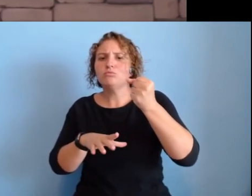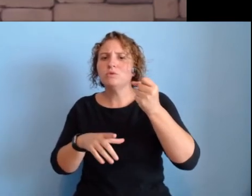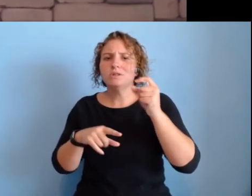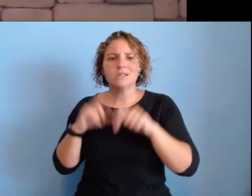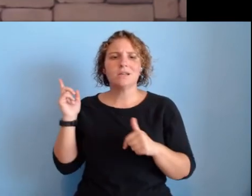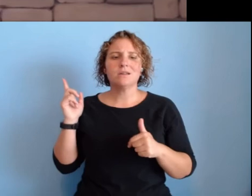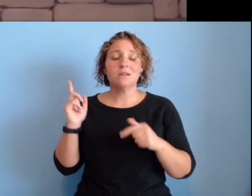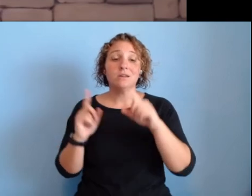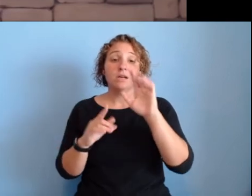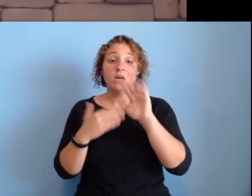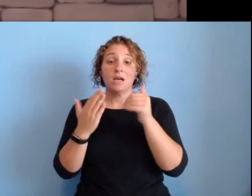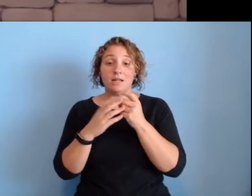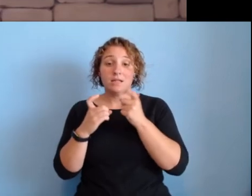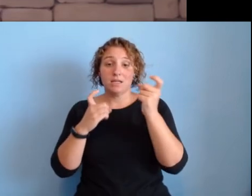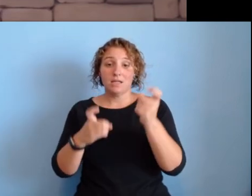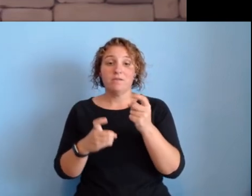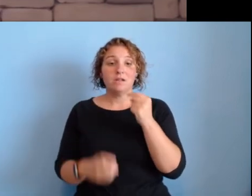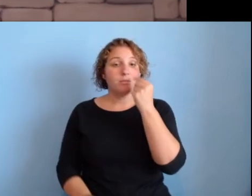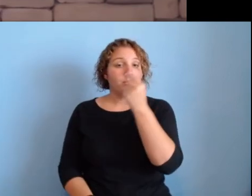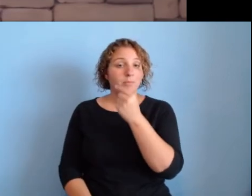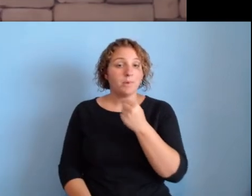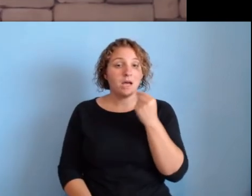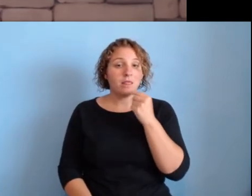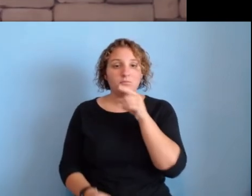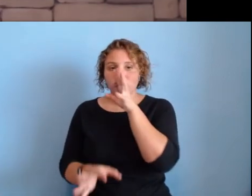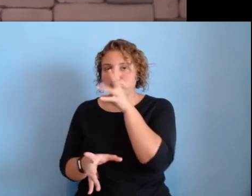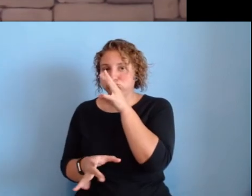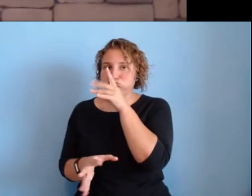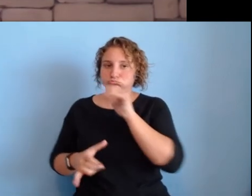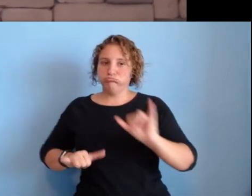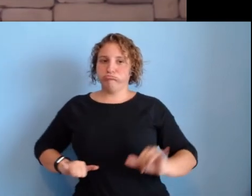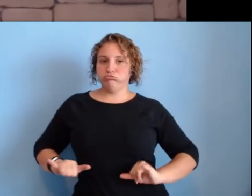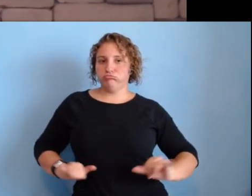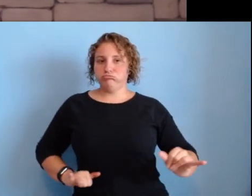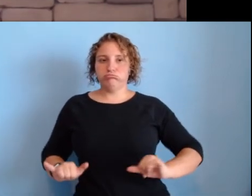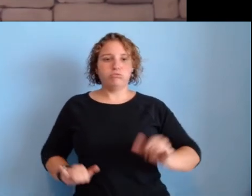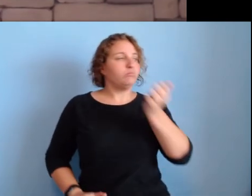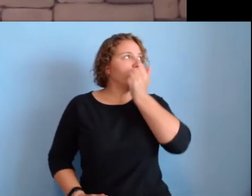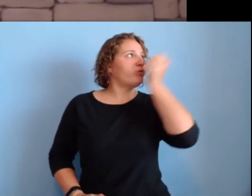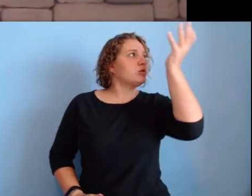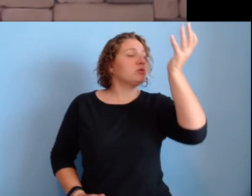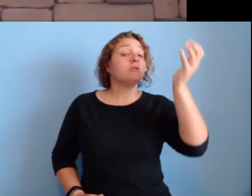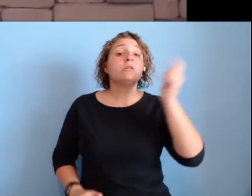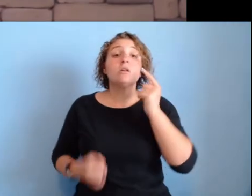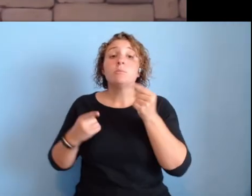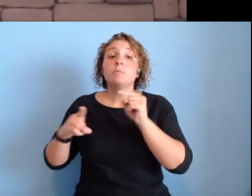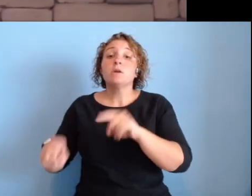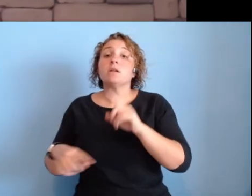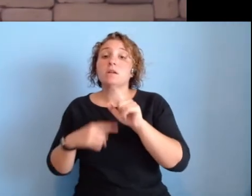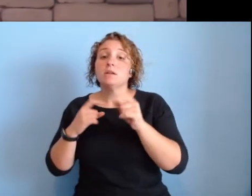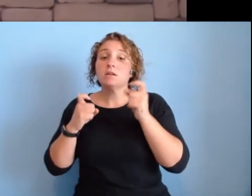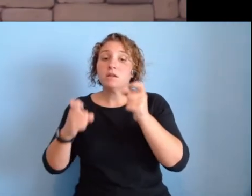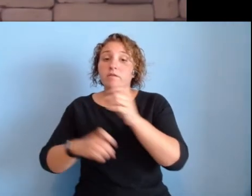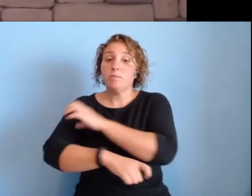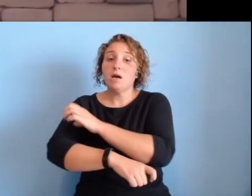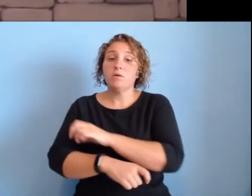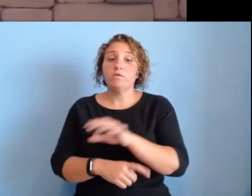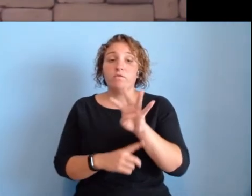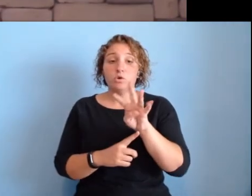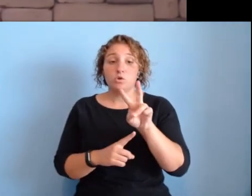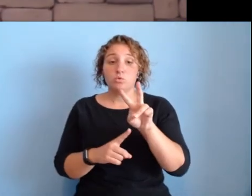And there was given unto him again a mouth speaking great things and blasphemies. Power was given unto him to continue 42 months, the last three and a half